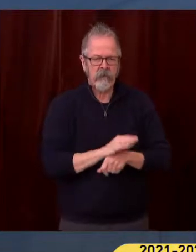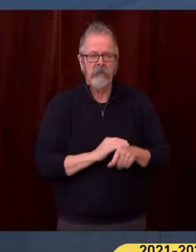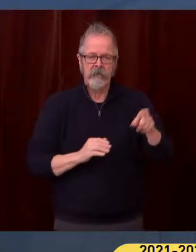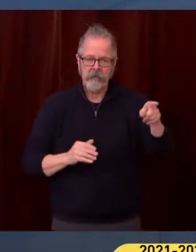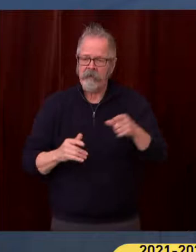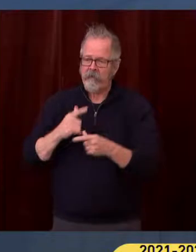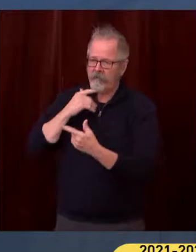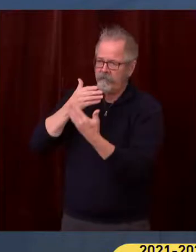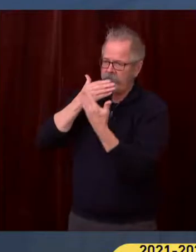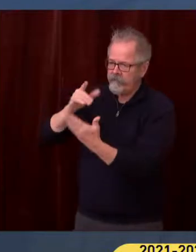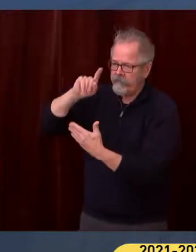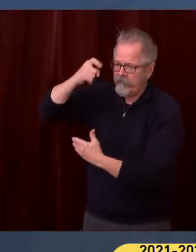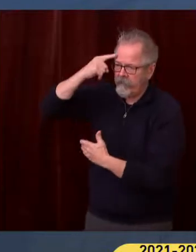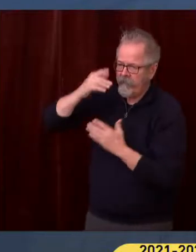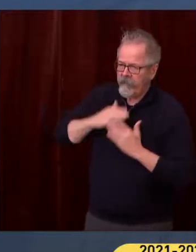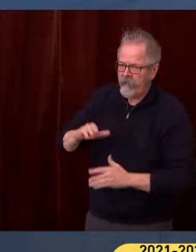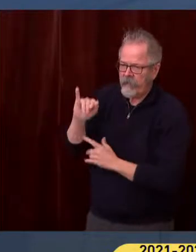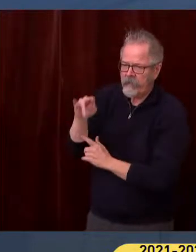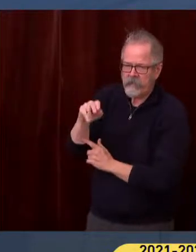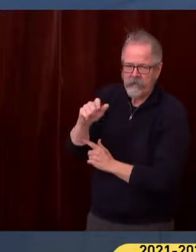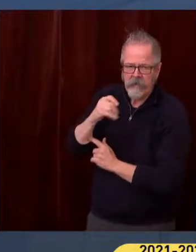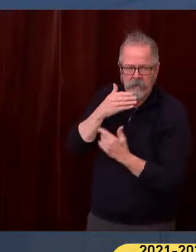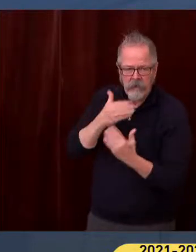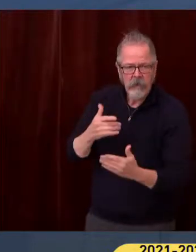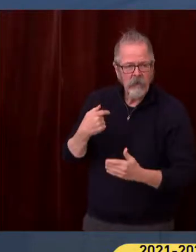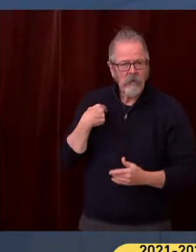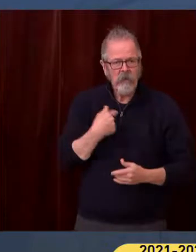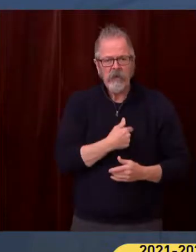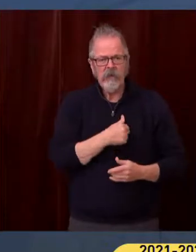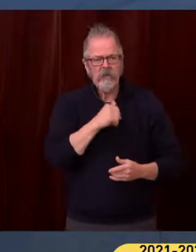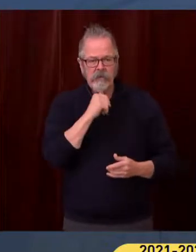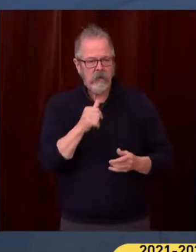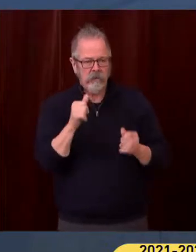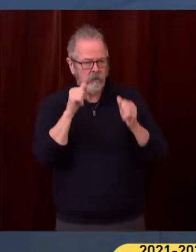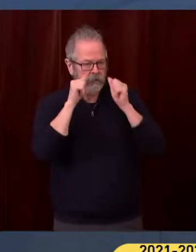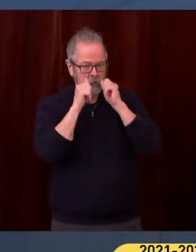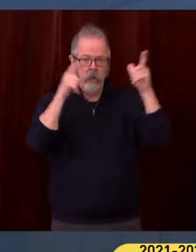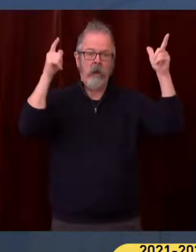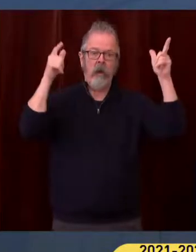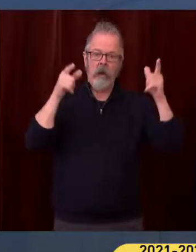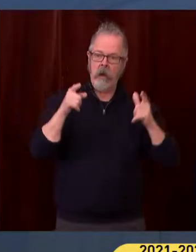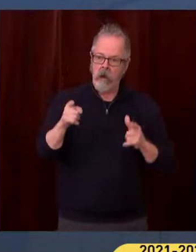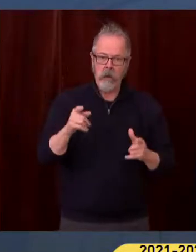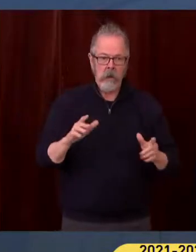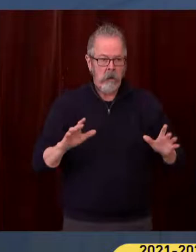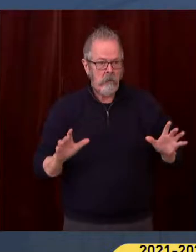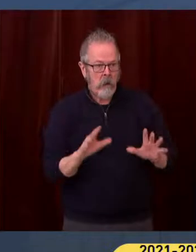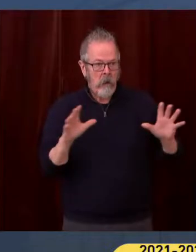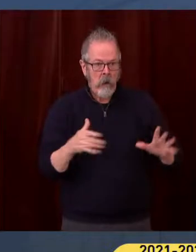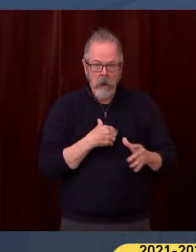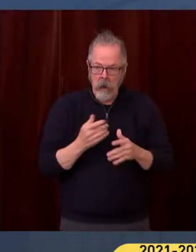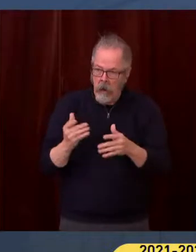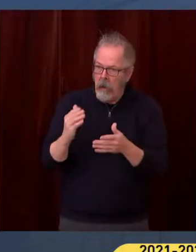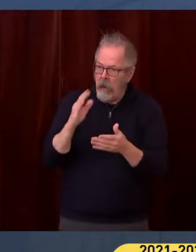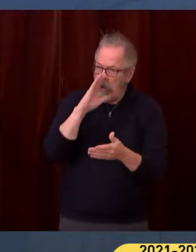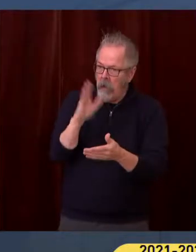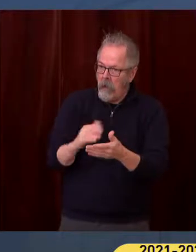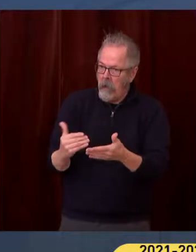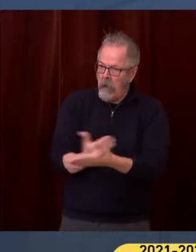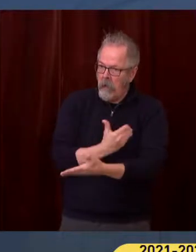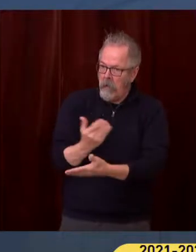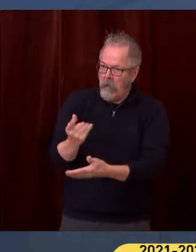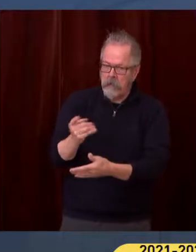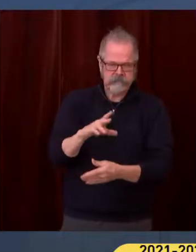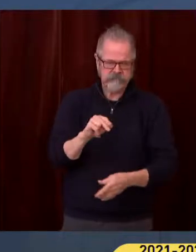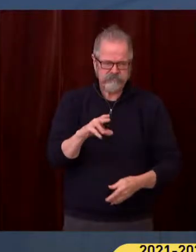term as governor of Washington State with that as a primary focus of your administration. It has long been the belief